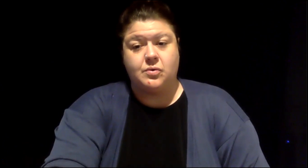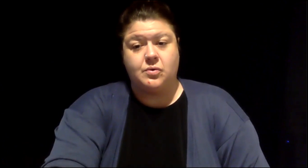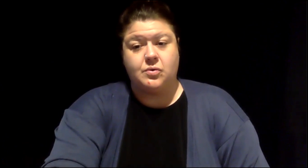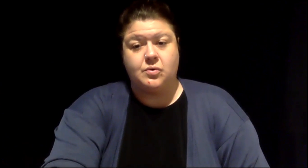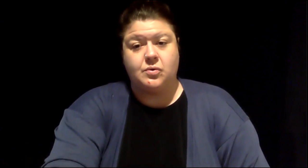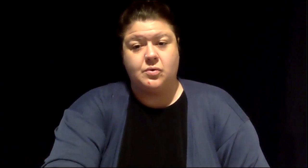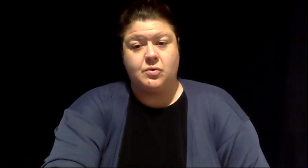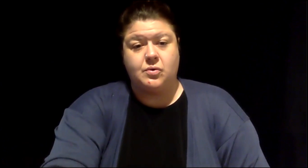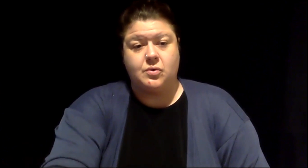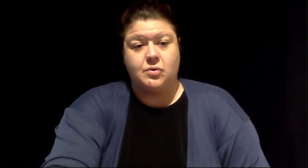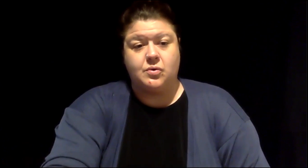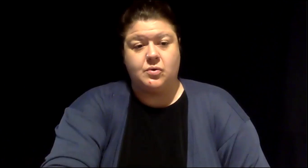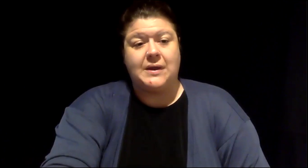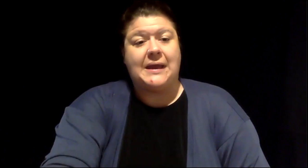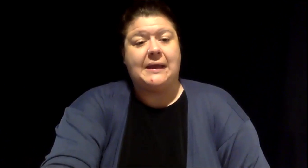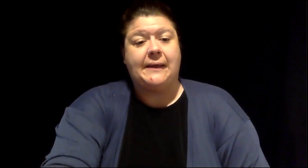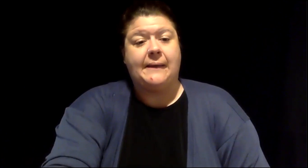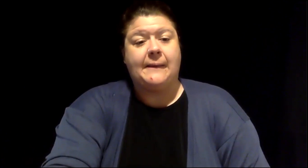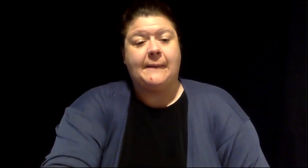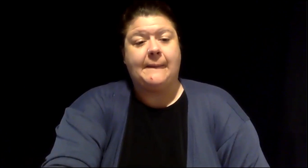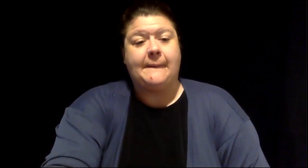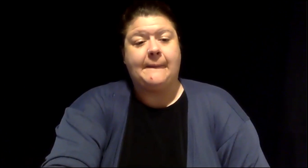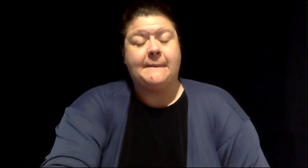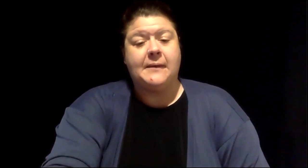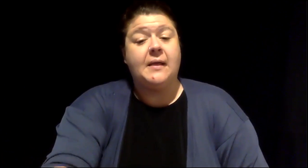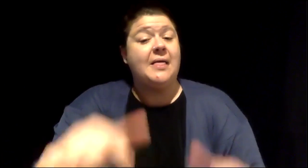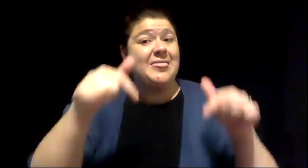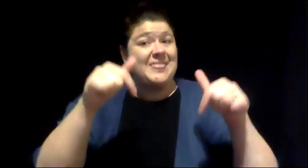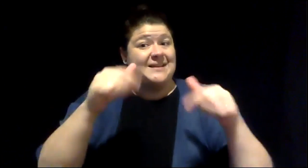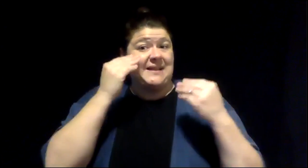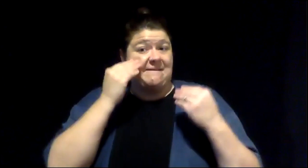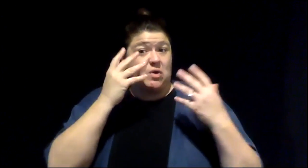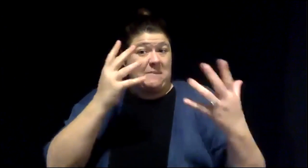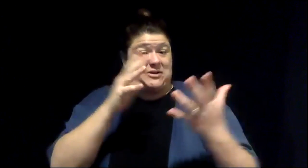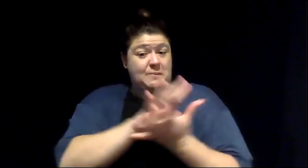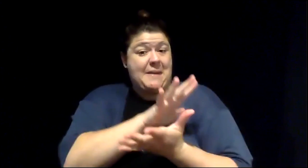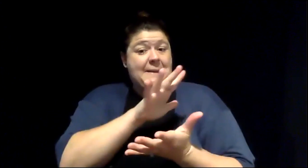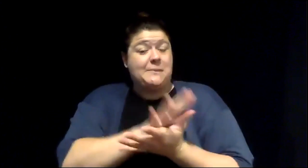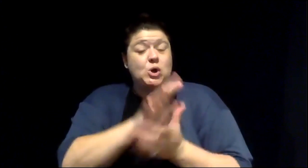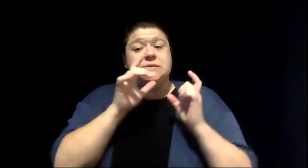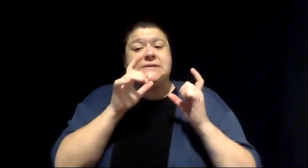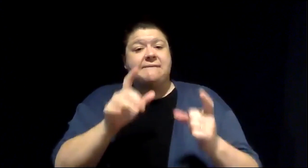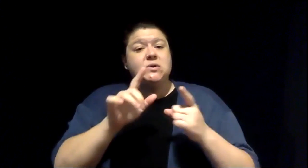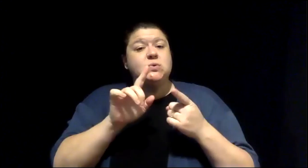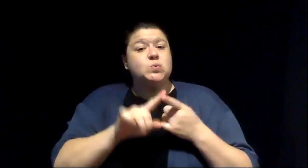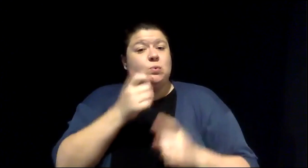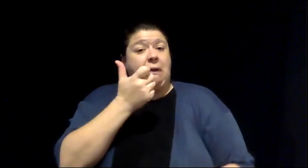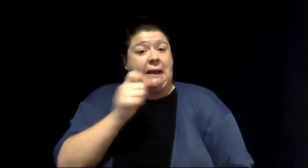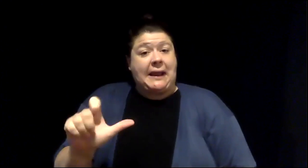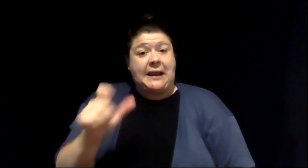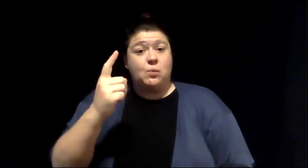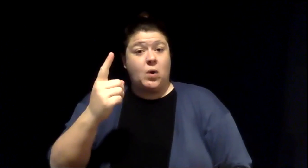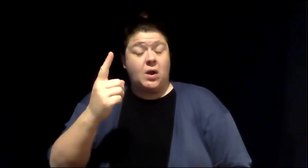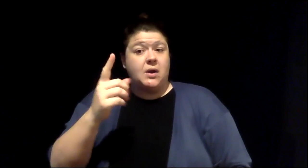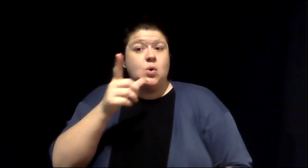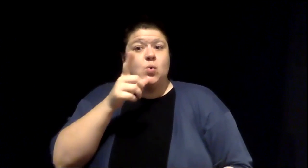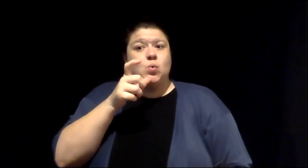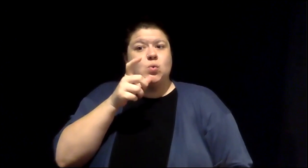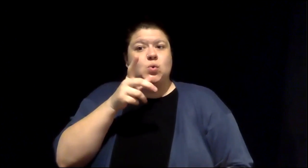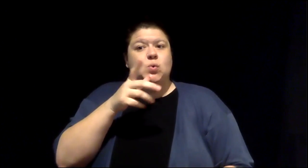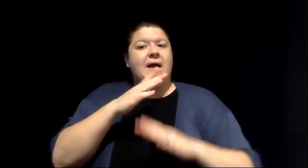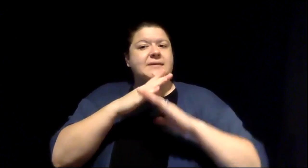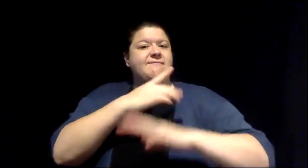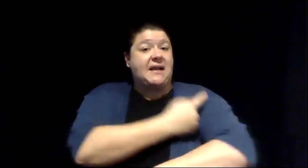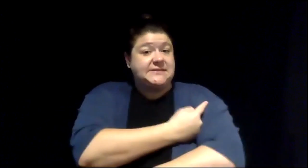sheet is something that is given to anyone who has had any type of vaccine. And